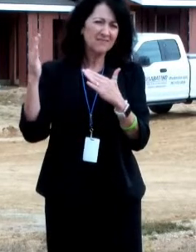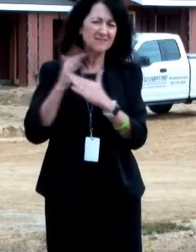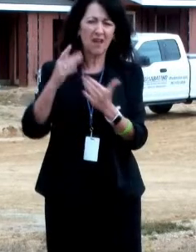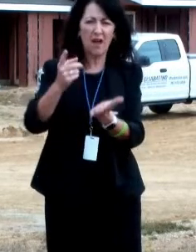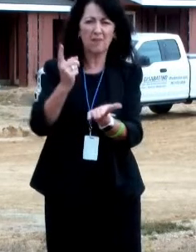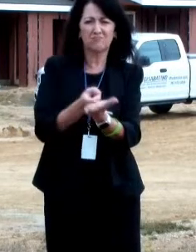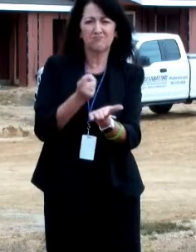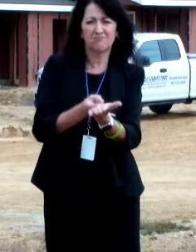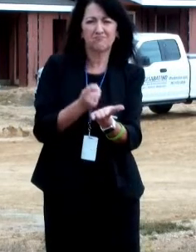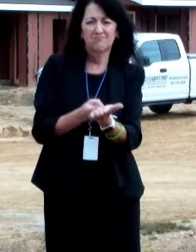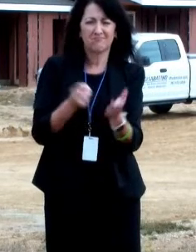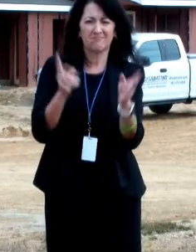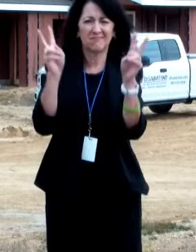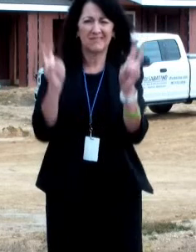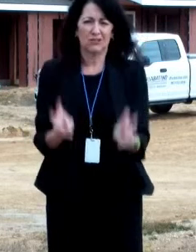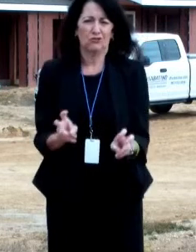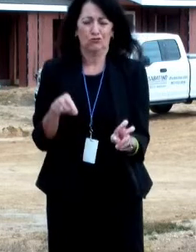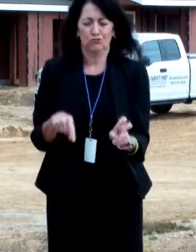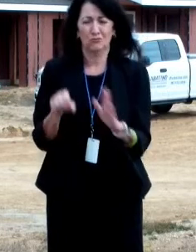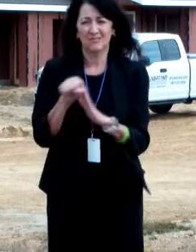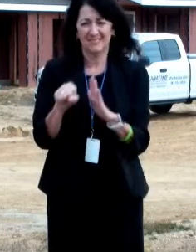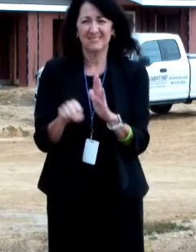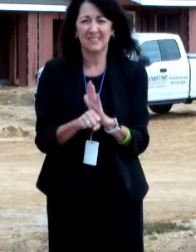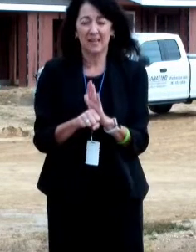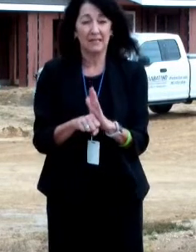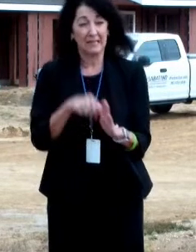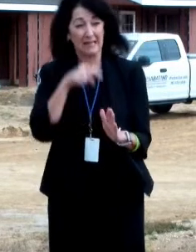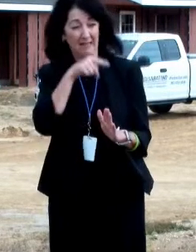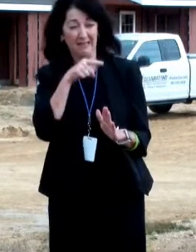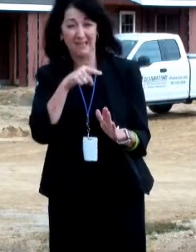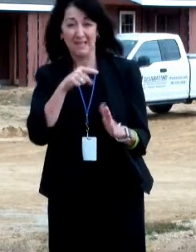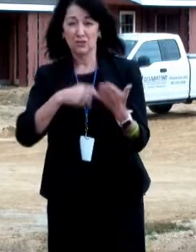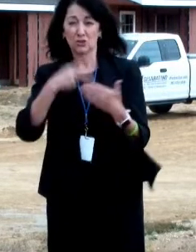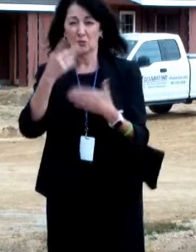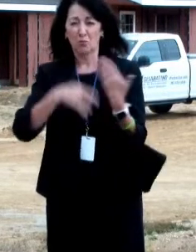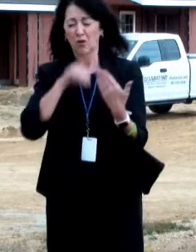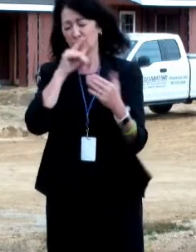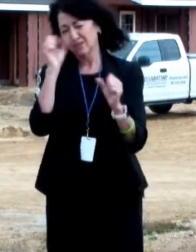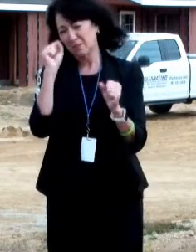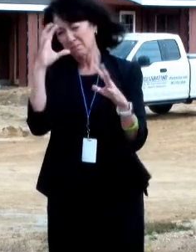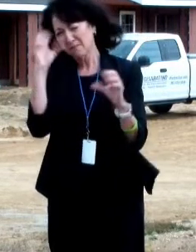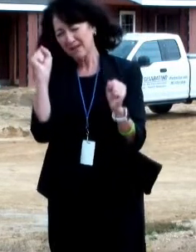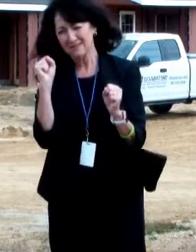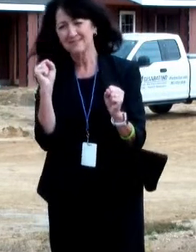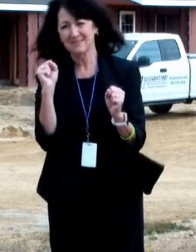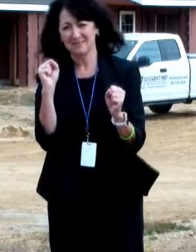affordable housing within the city of Wilmington is amazing, amazing.